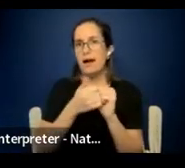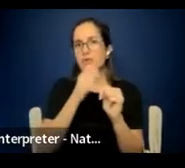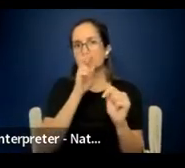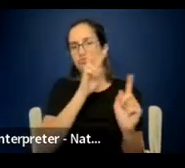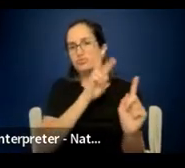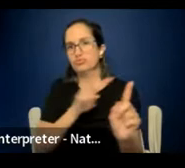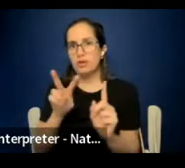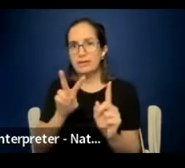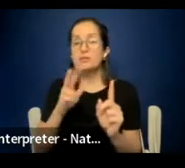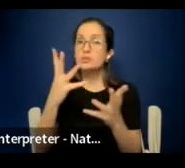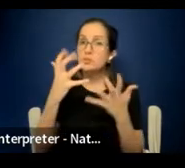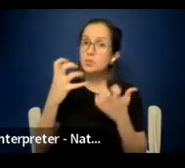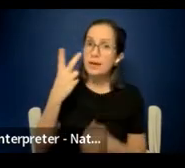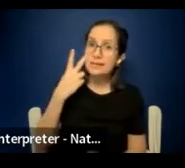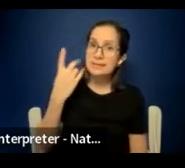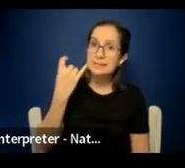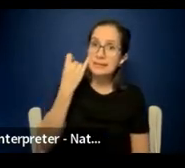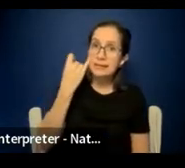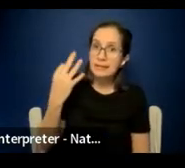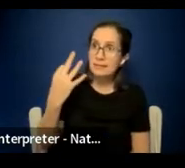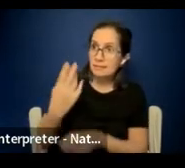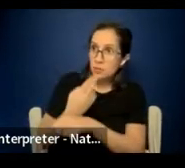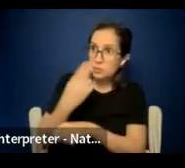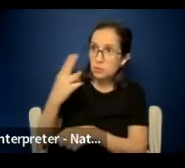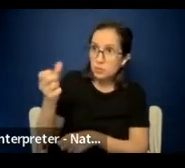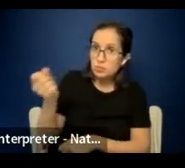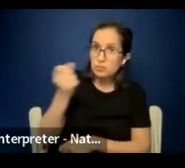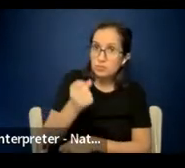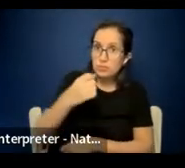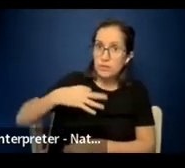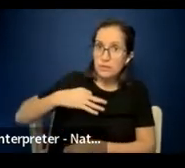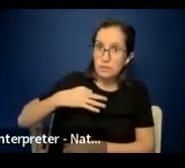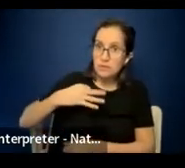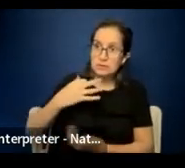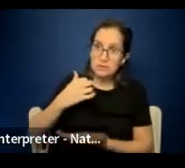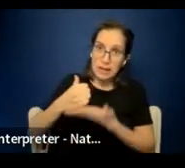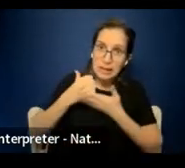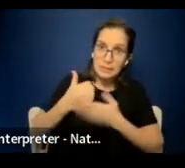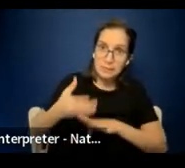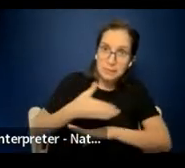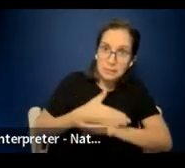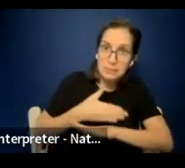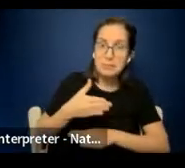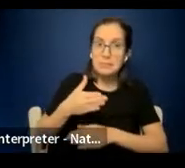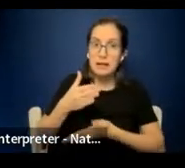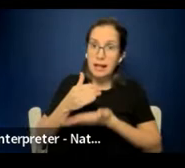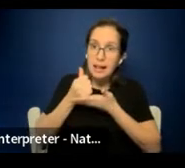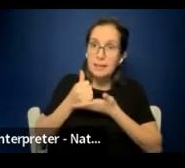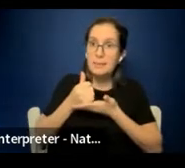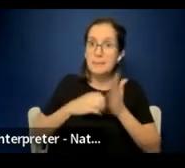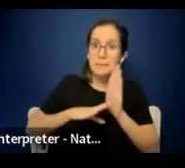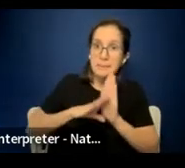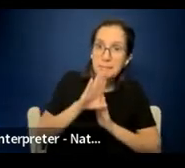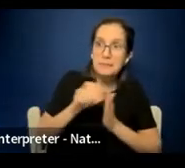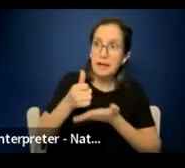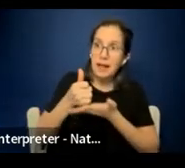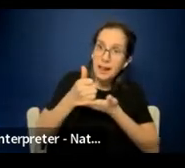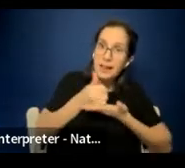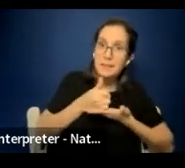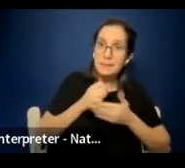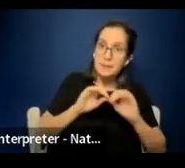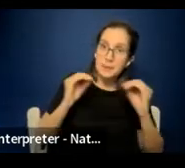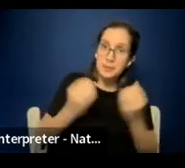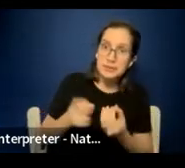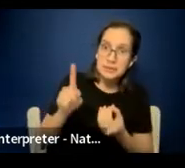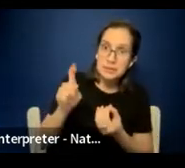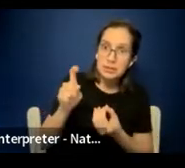successful and you want to know where you're making adjustments and tweaking. So again, your organization can continually sort of get really the value it's looking for from